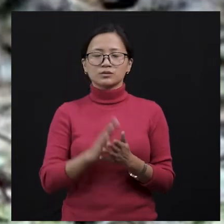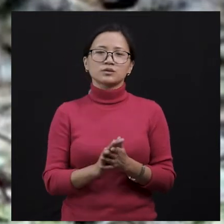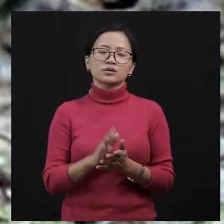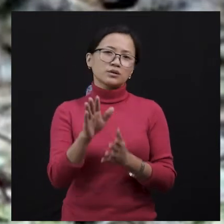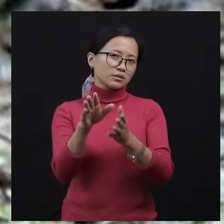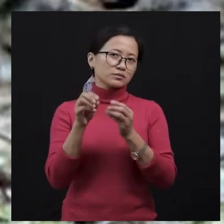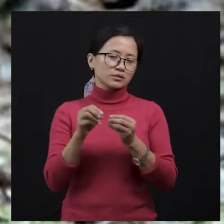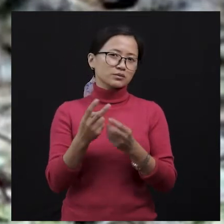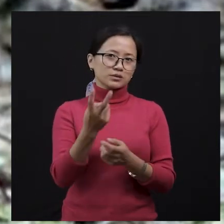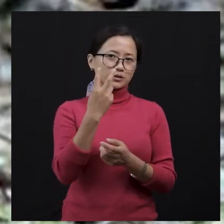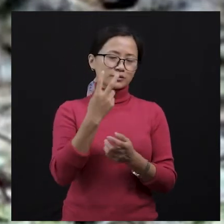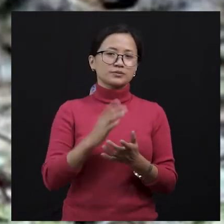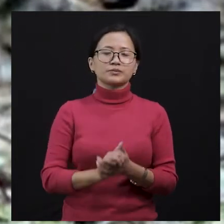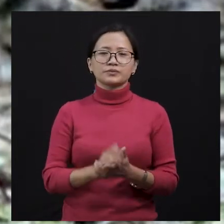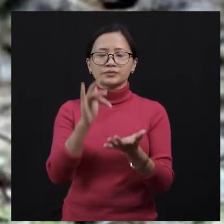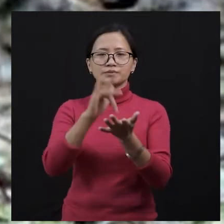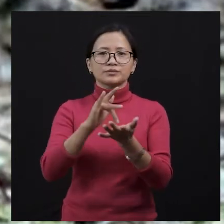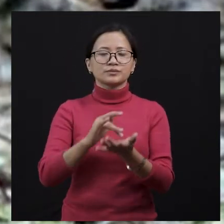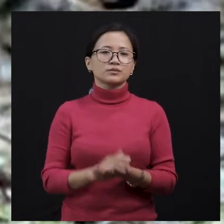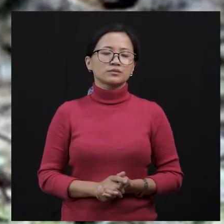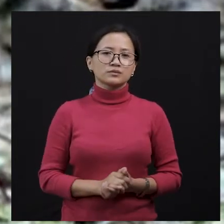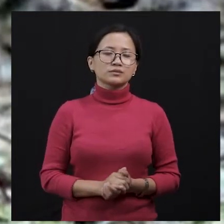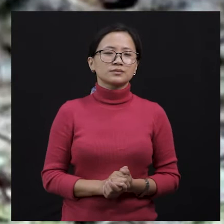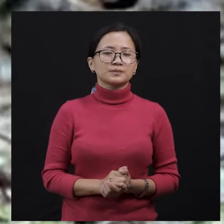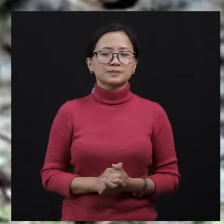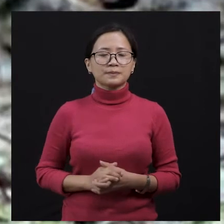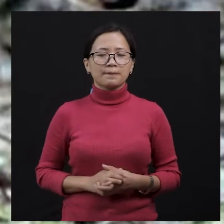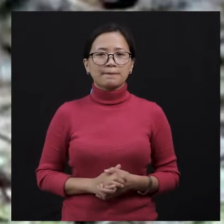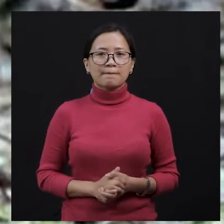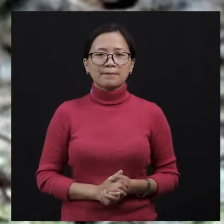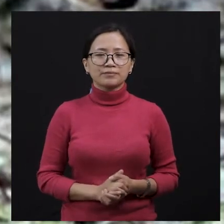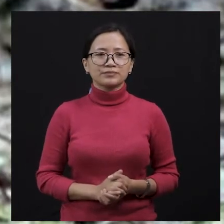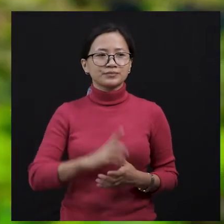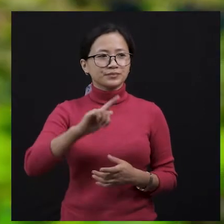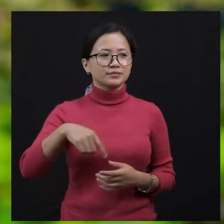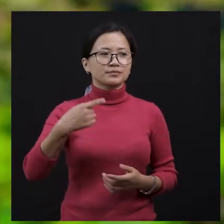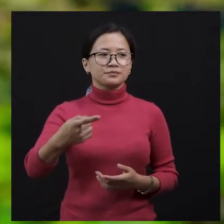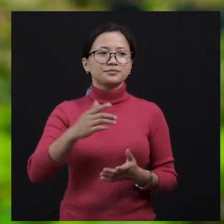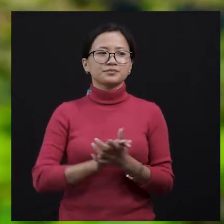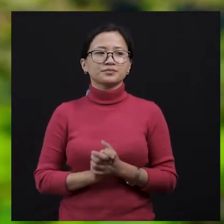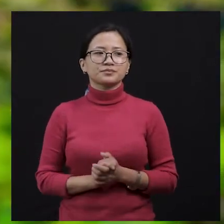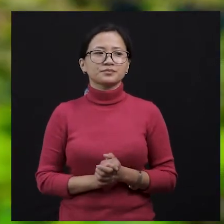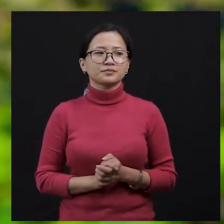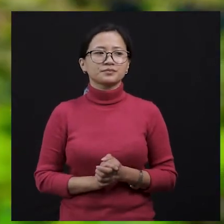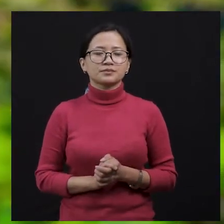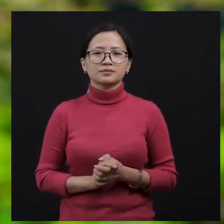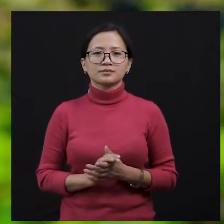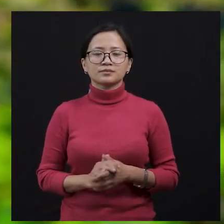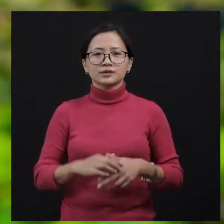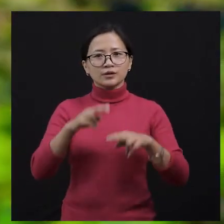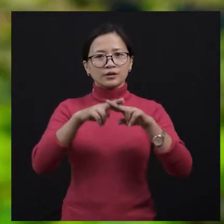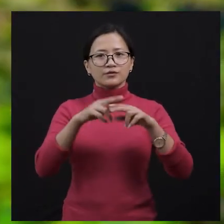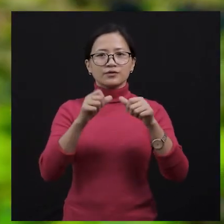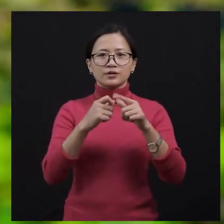okay, and it is located in Dimapur, Nagaland. Next, we have a